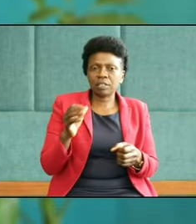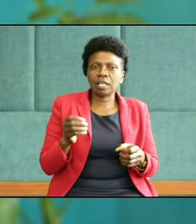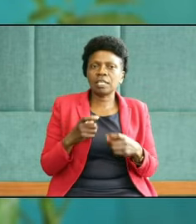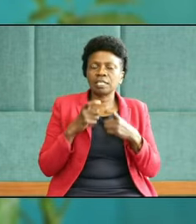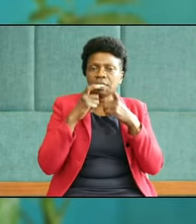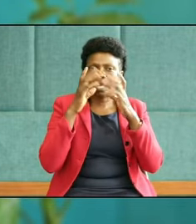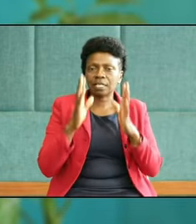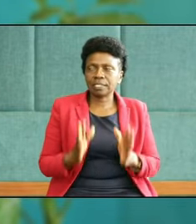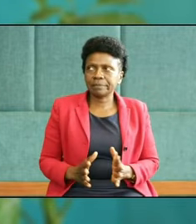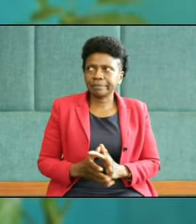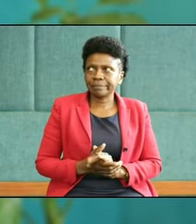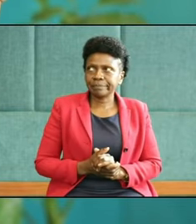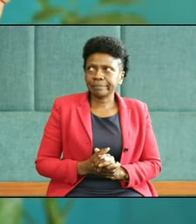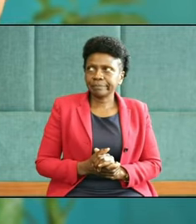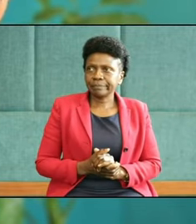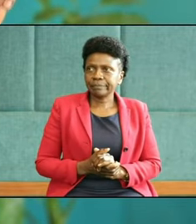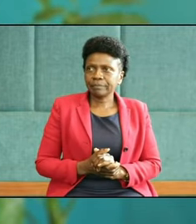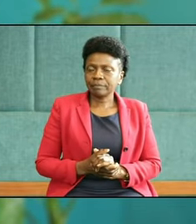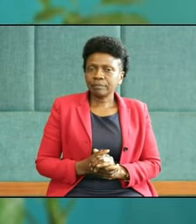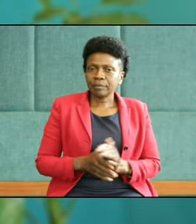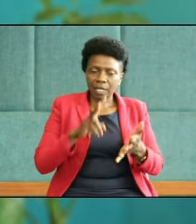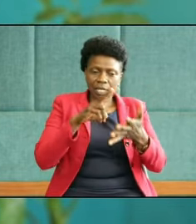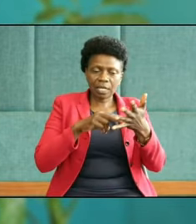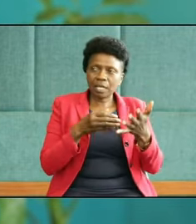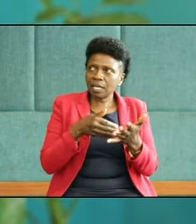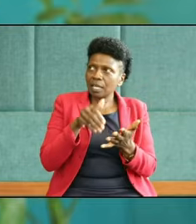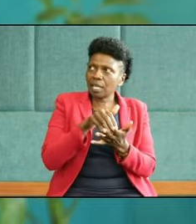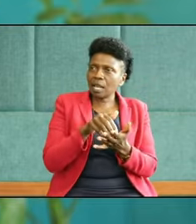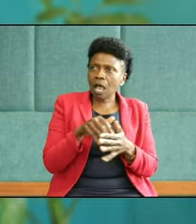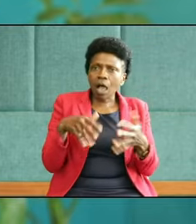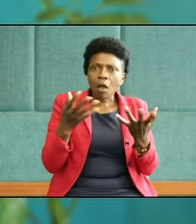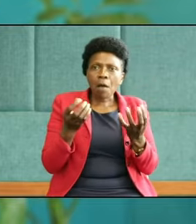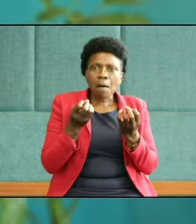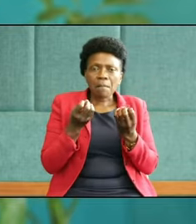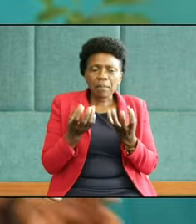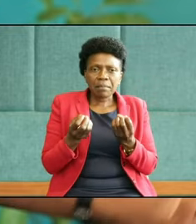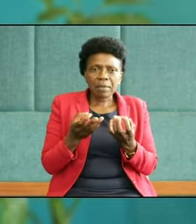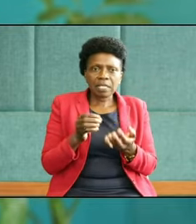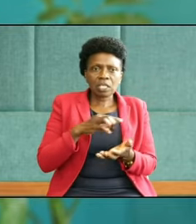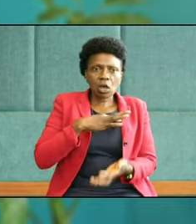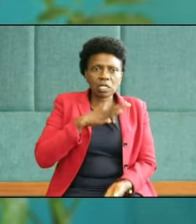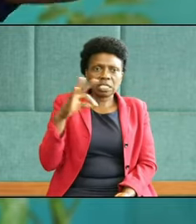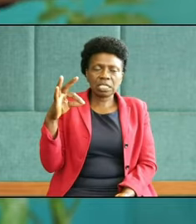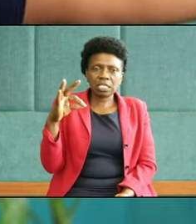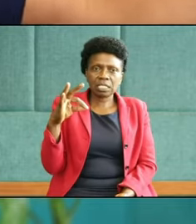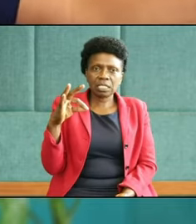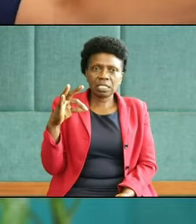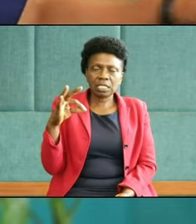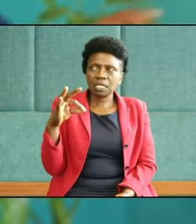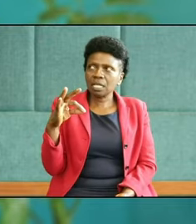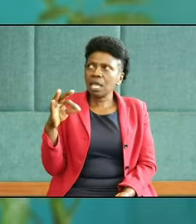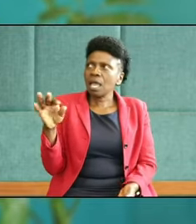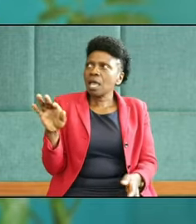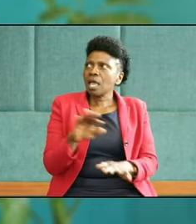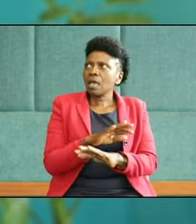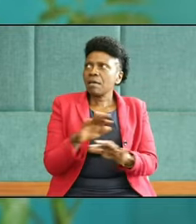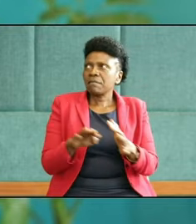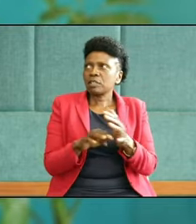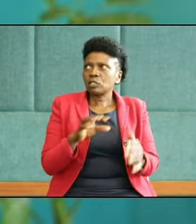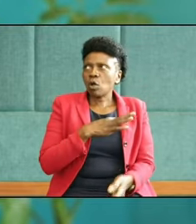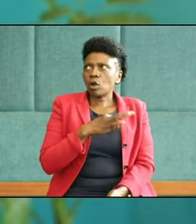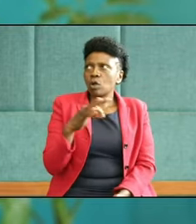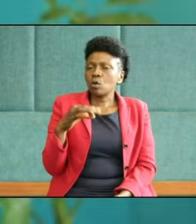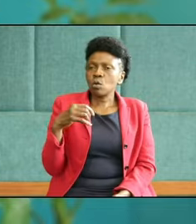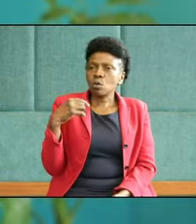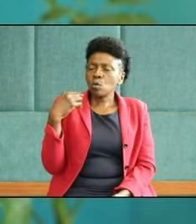lost. Read it again. How many souls? Talk to me. How many souls? Every soul whom Christ